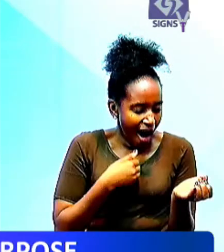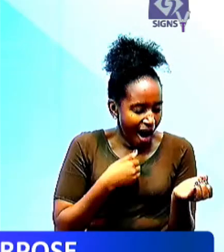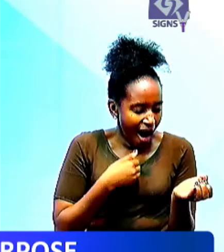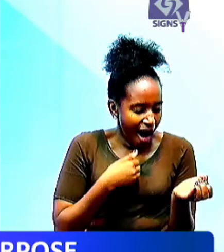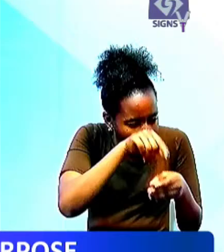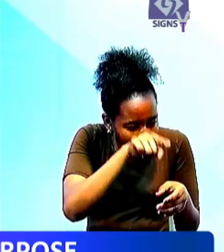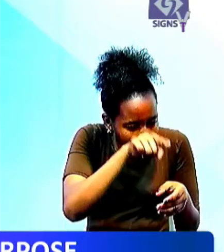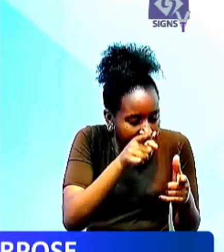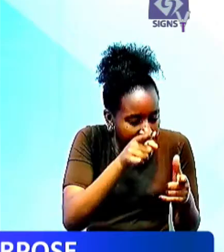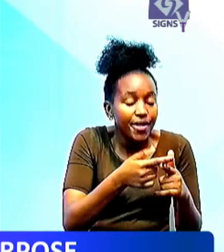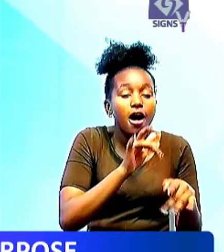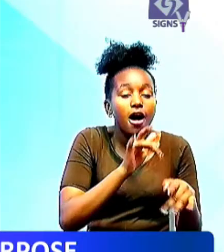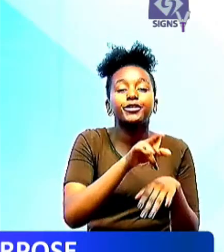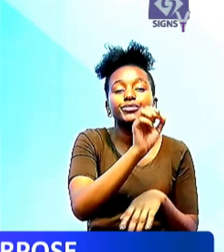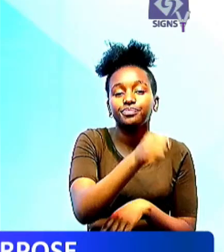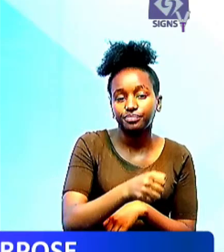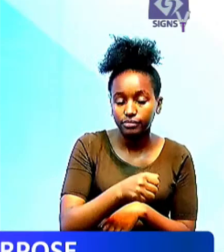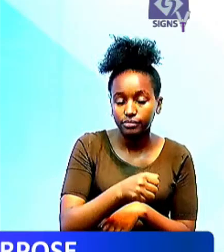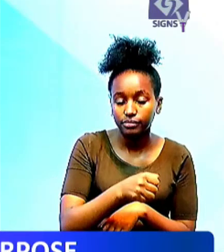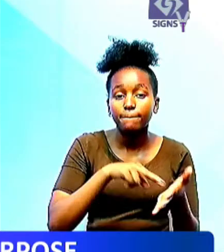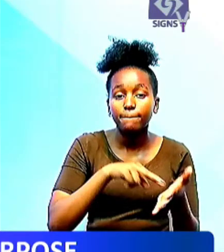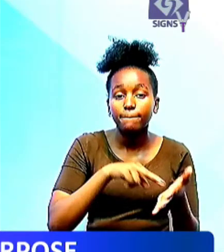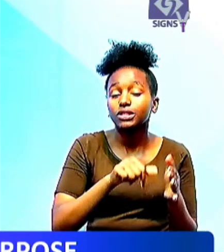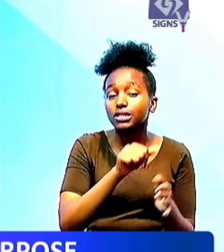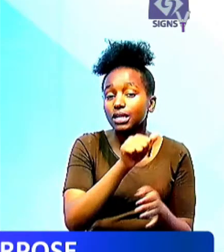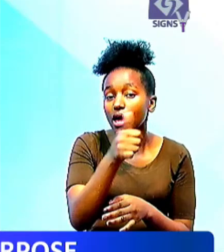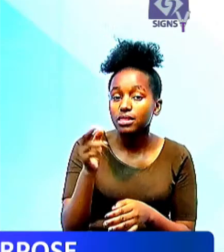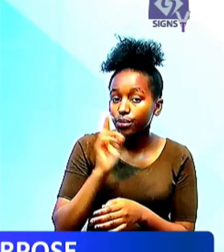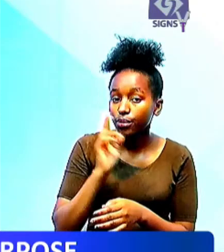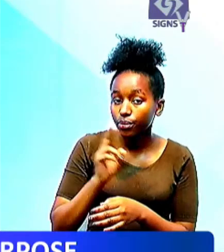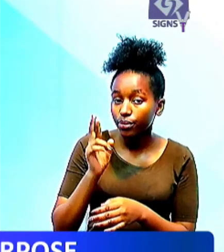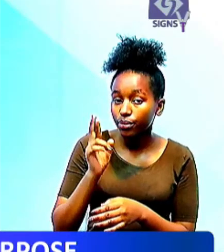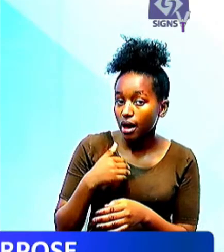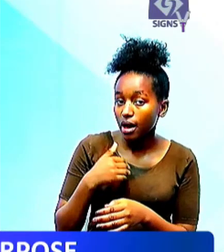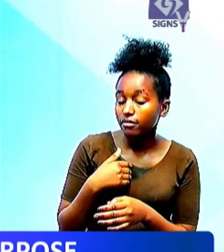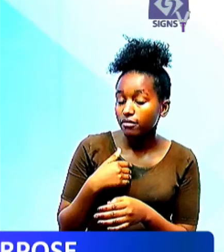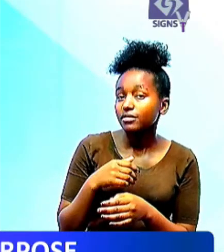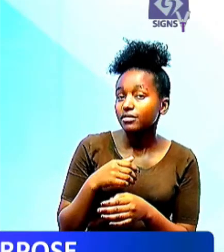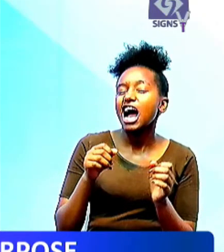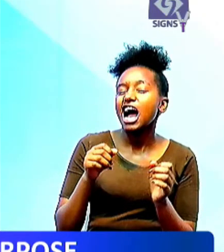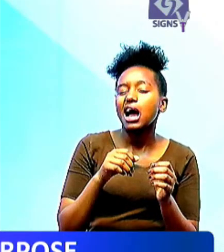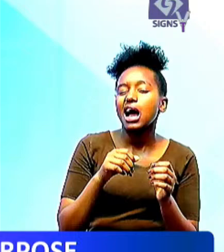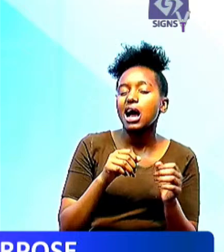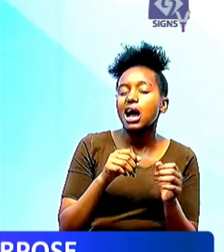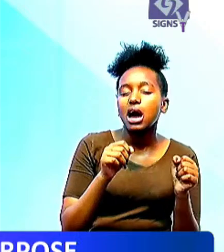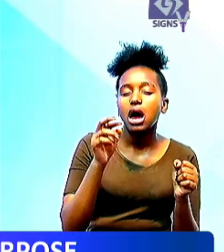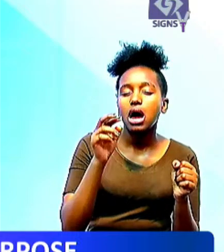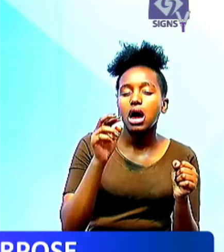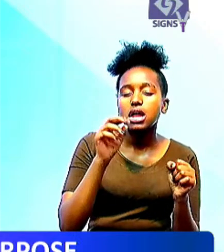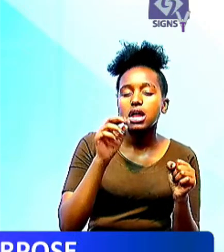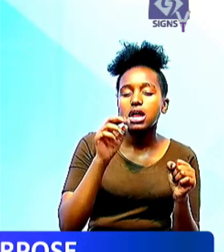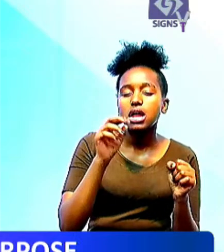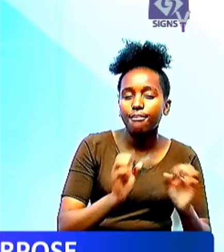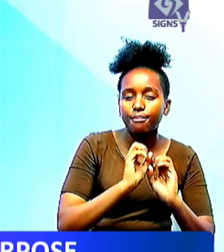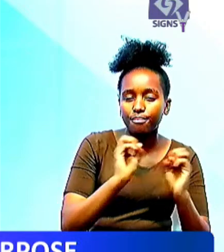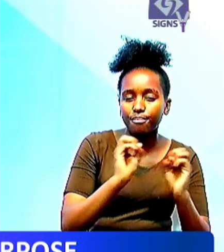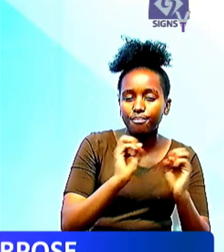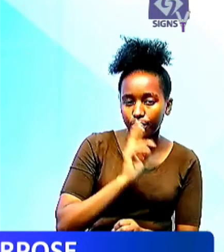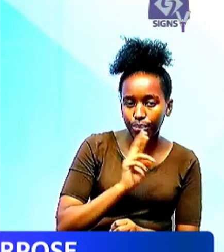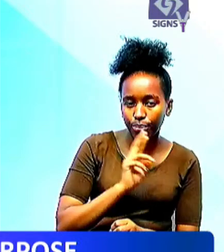that systematic risk. Then we have another risk, we call it unsystematic risk. And systematic risk, we also refer it